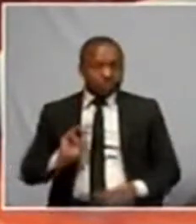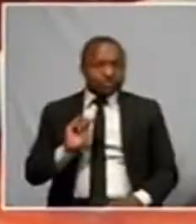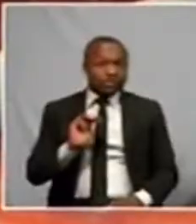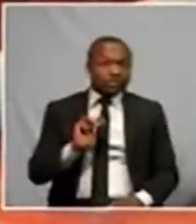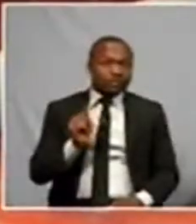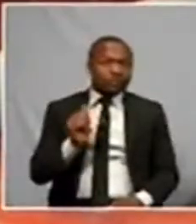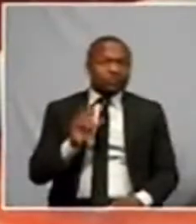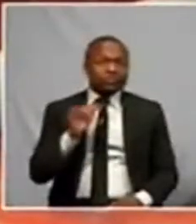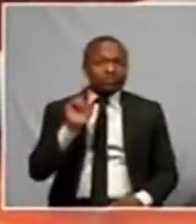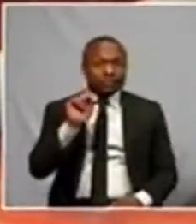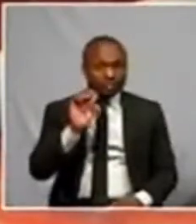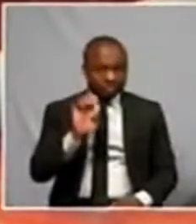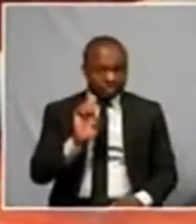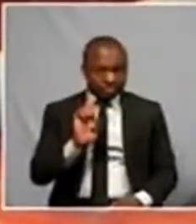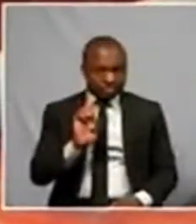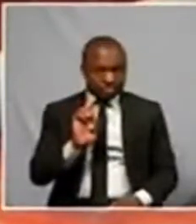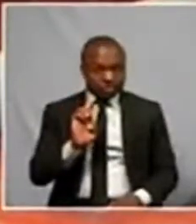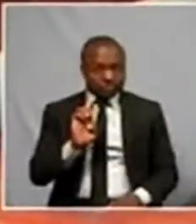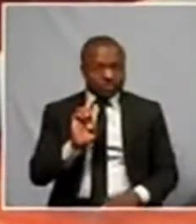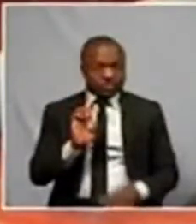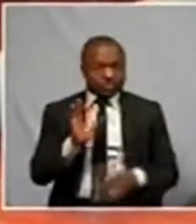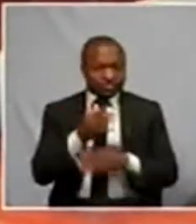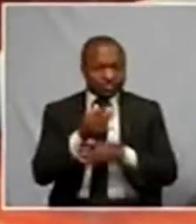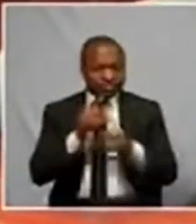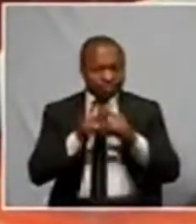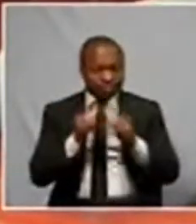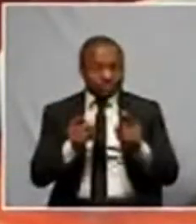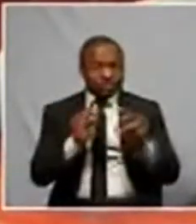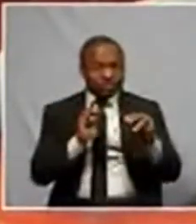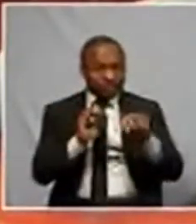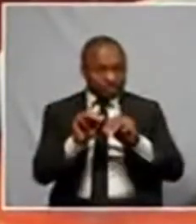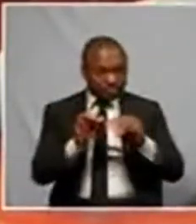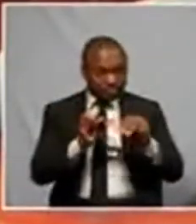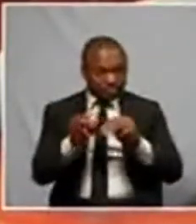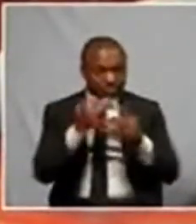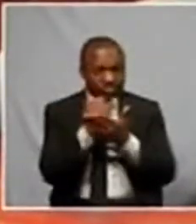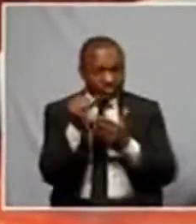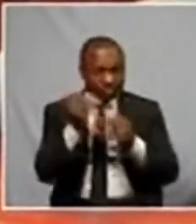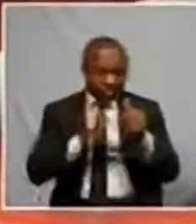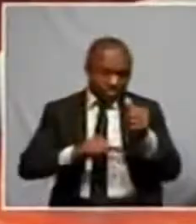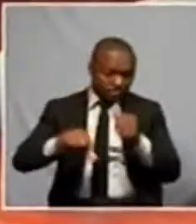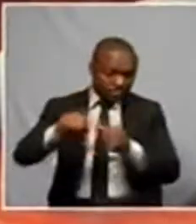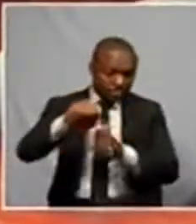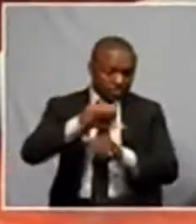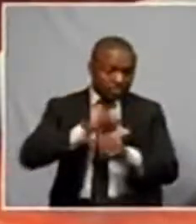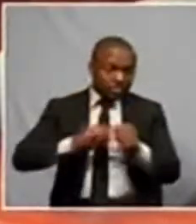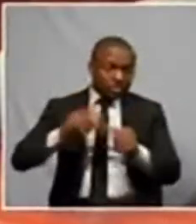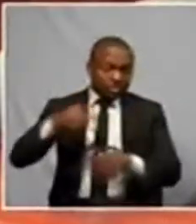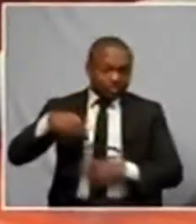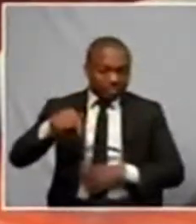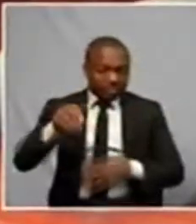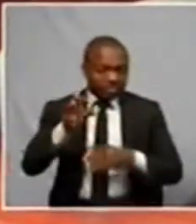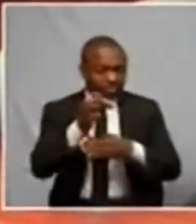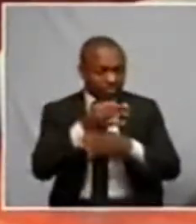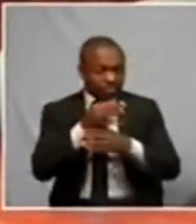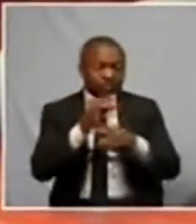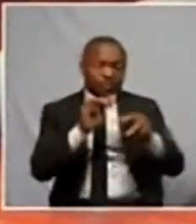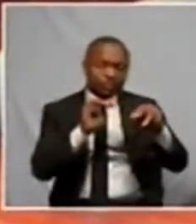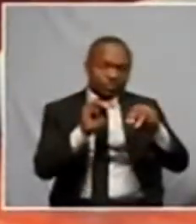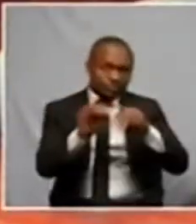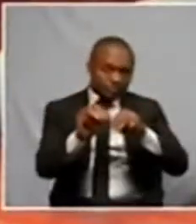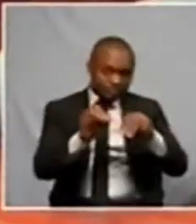But in as regards the management of issues around sustainable fisheries management,